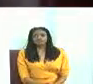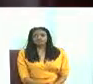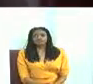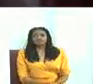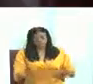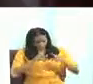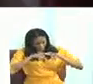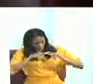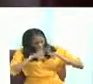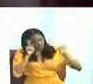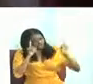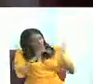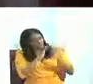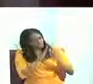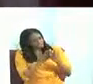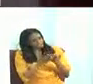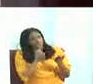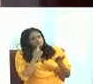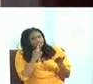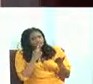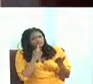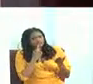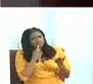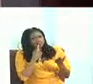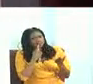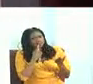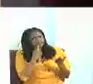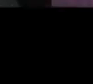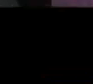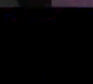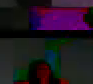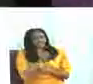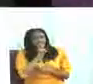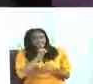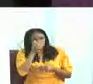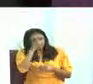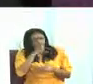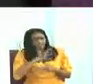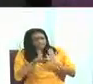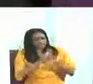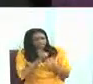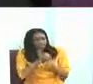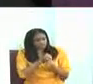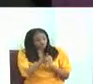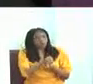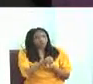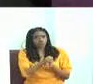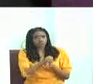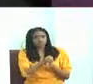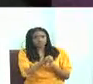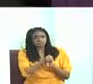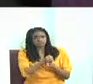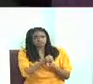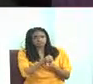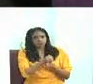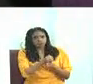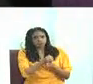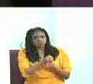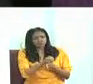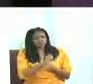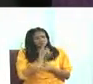But the scripture tells us that the aged men be sober, grave,